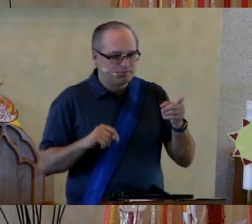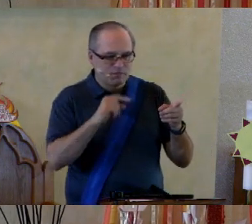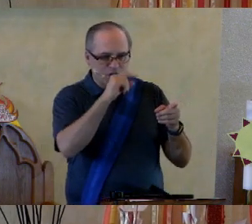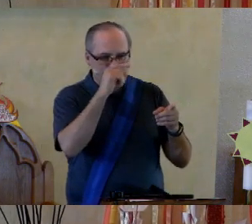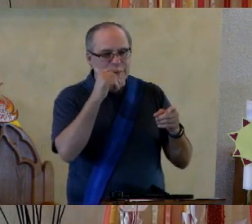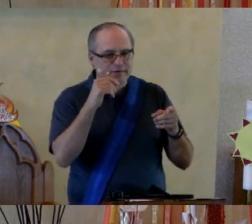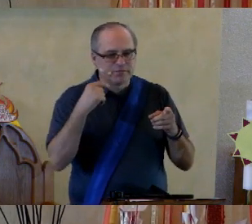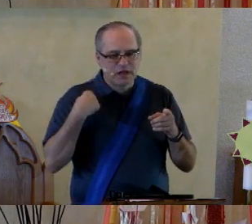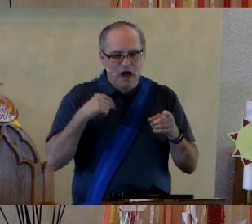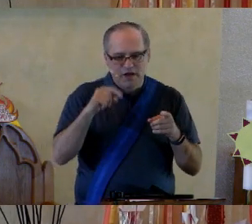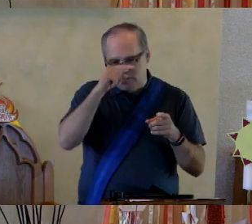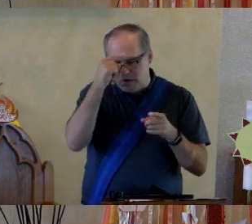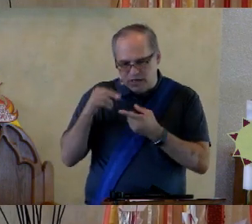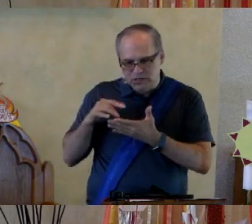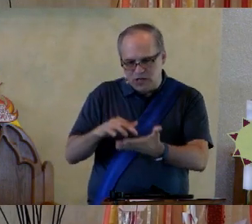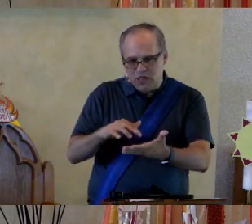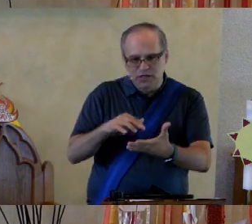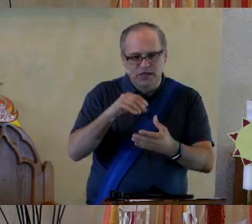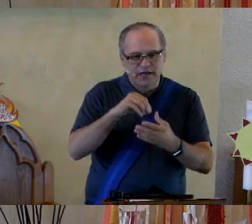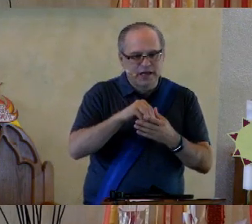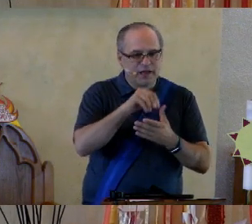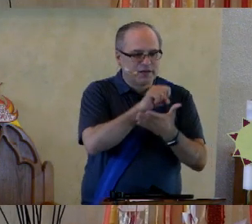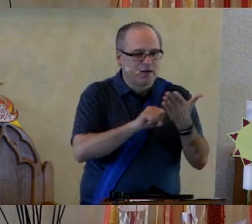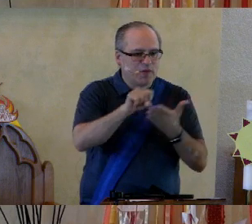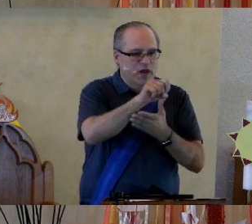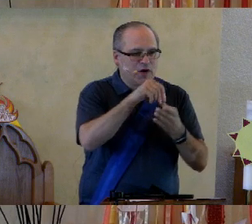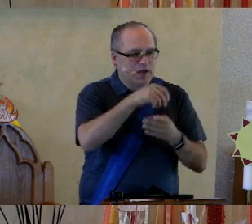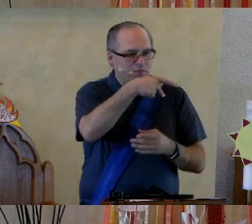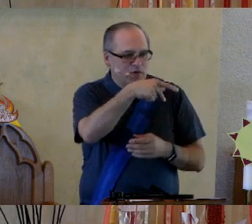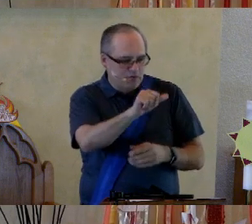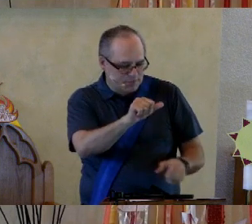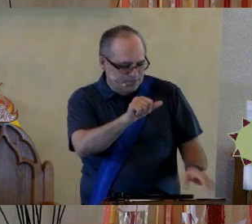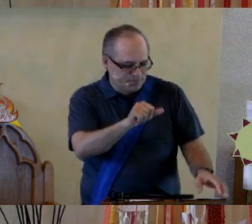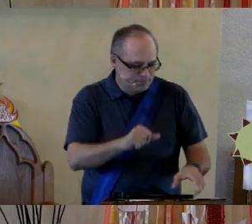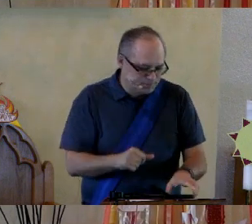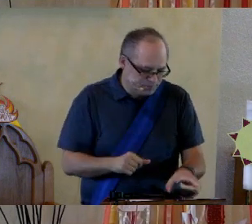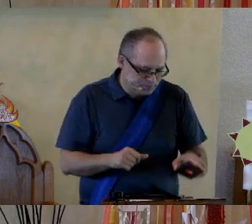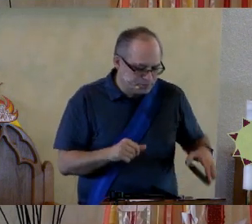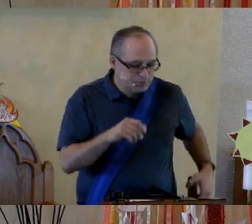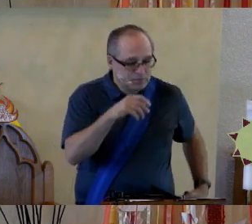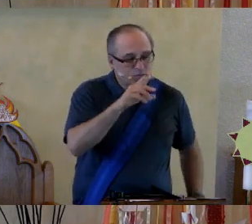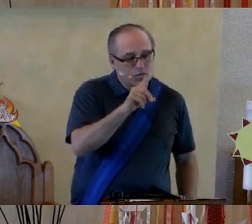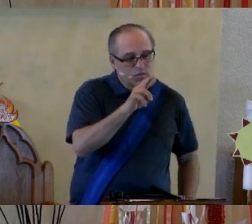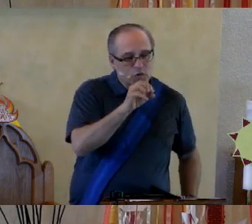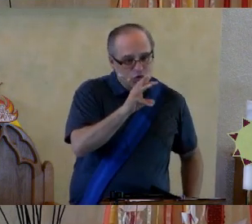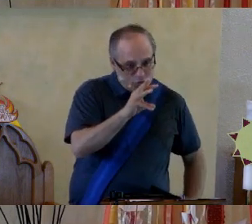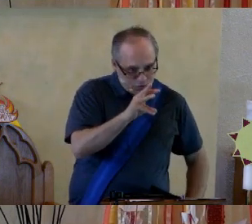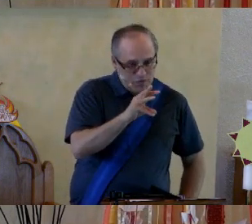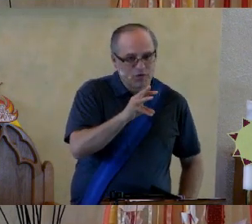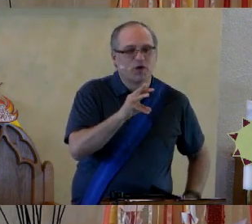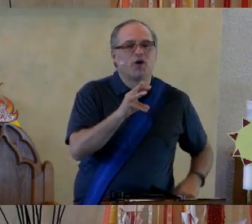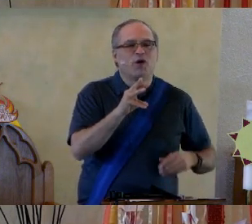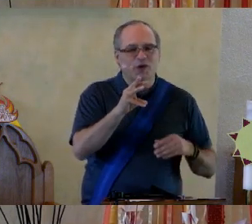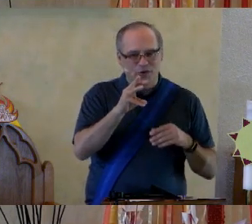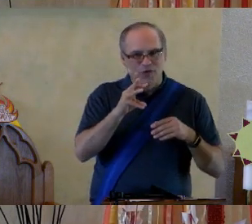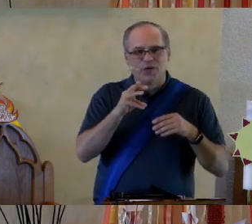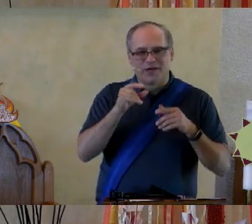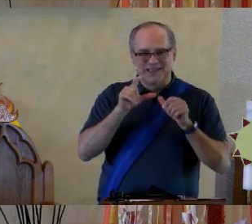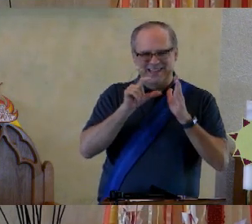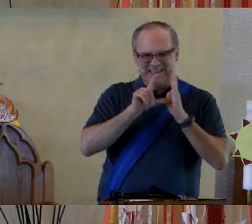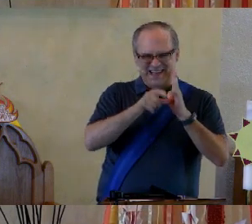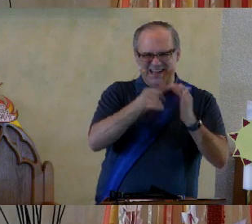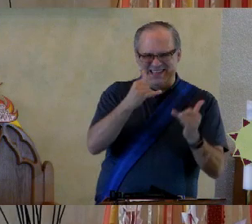at Messiah College in Pennsylvania. And Drew Hart is going to be our preacher later on in the summer.